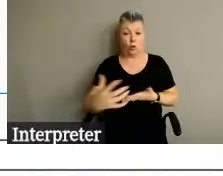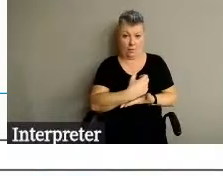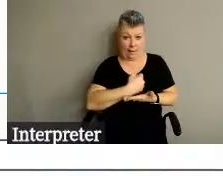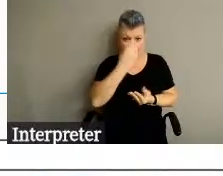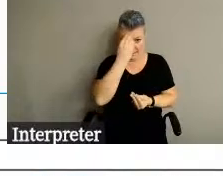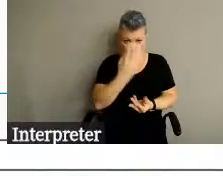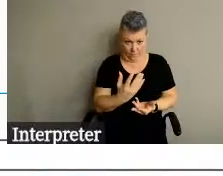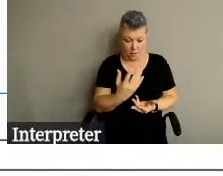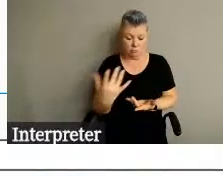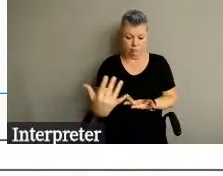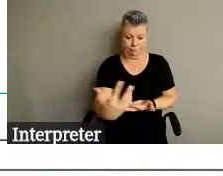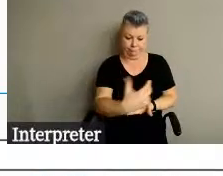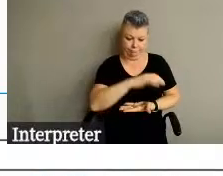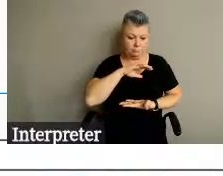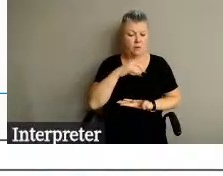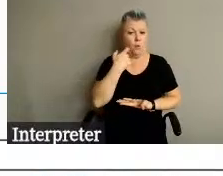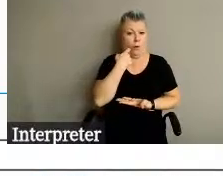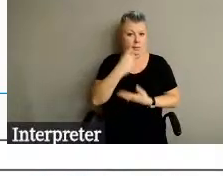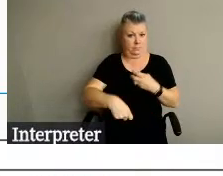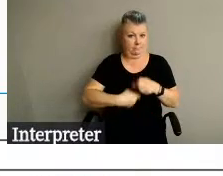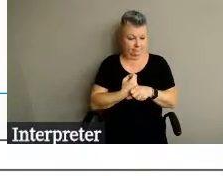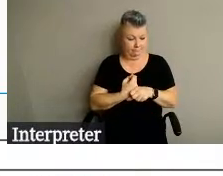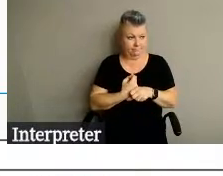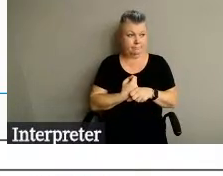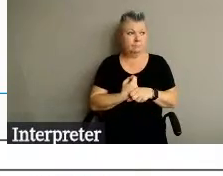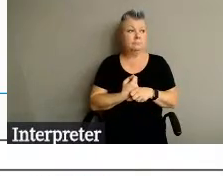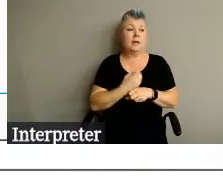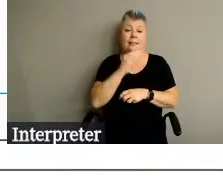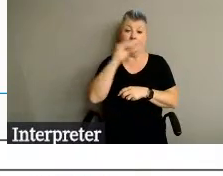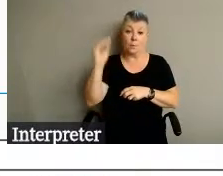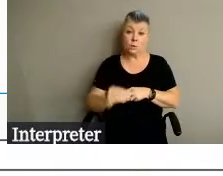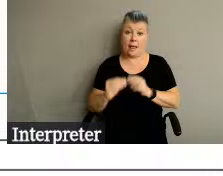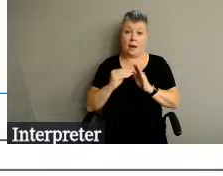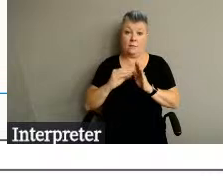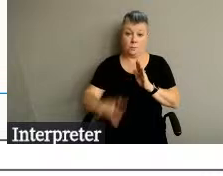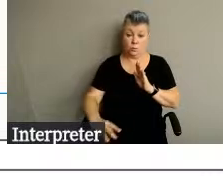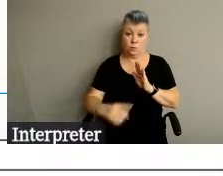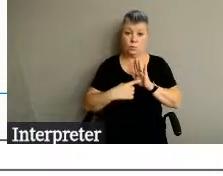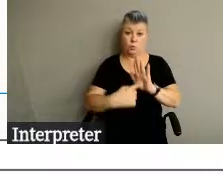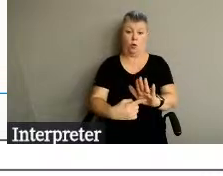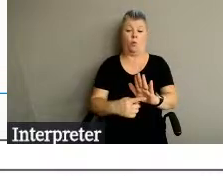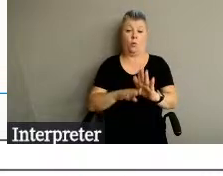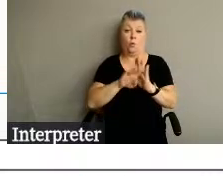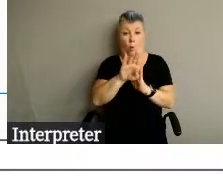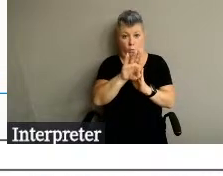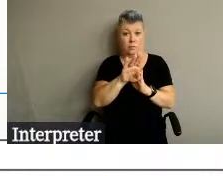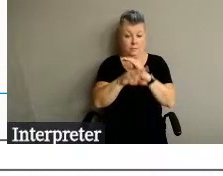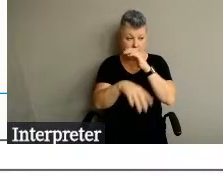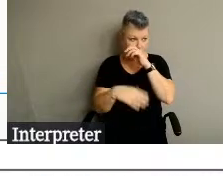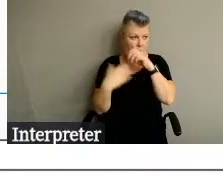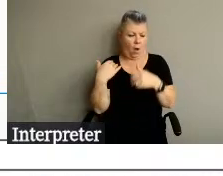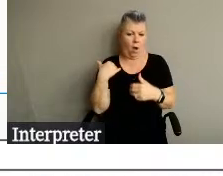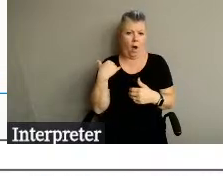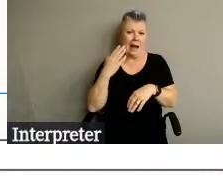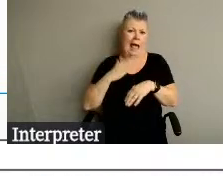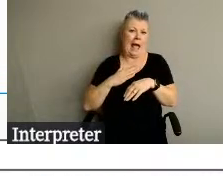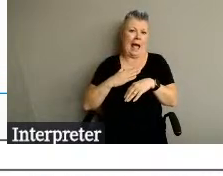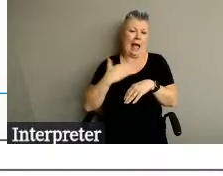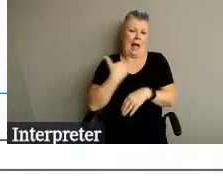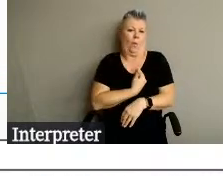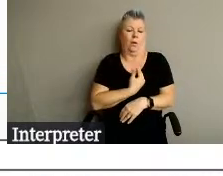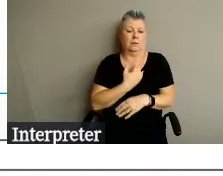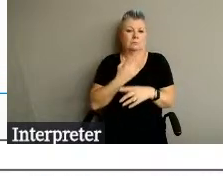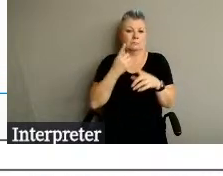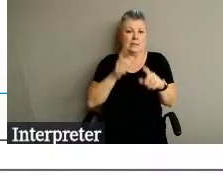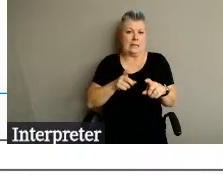information for this past year. And the percent of students who demonstrate growth on our common assessment, which is something we